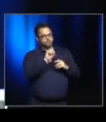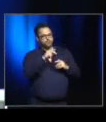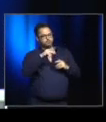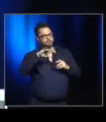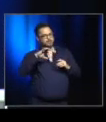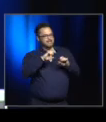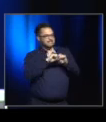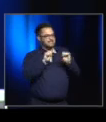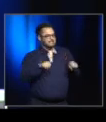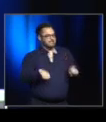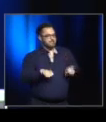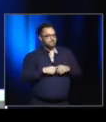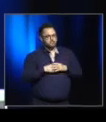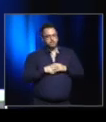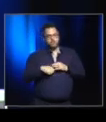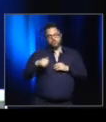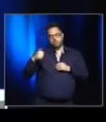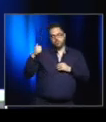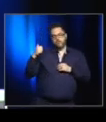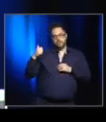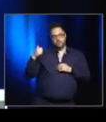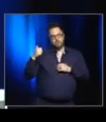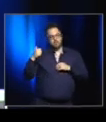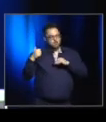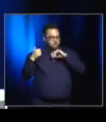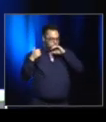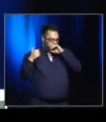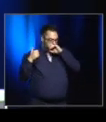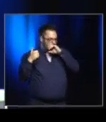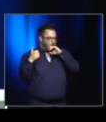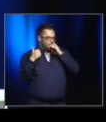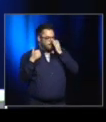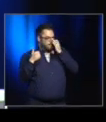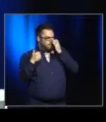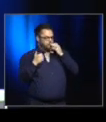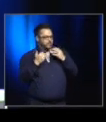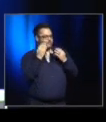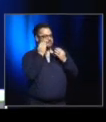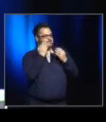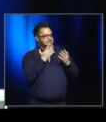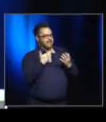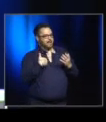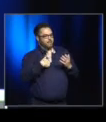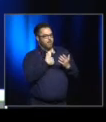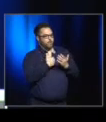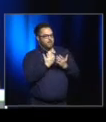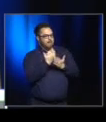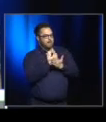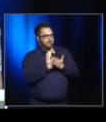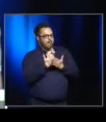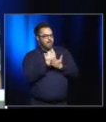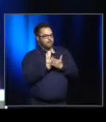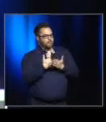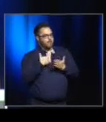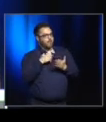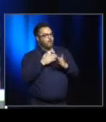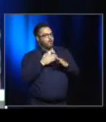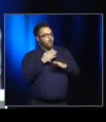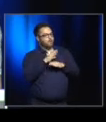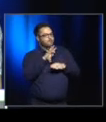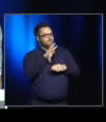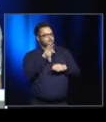So this is a figure of the data set that we were able to collect. We had over 40